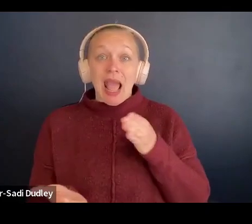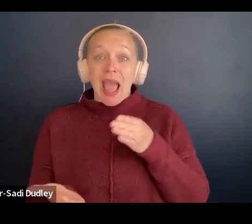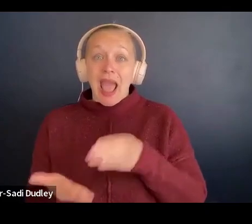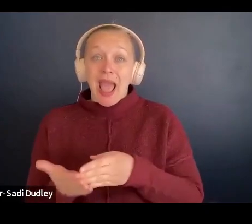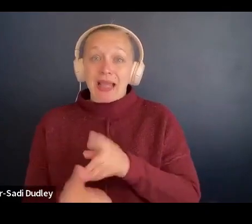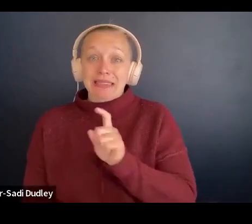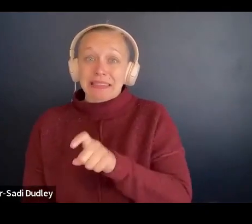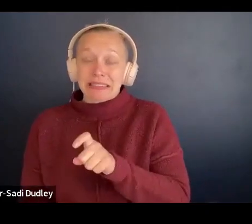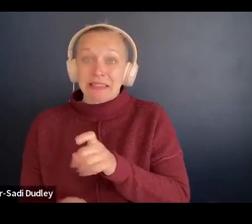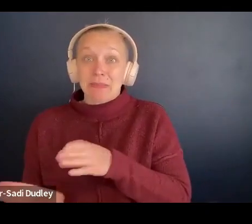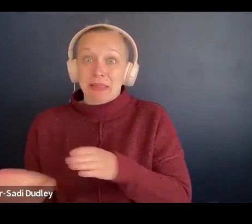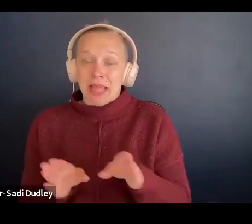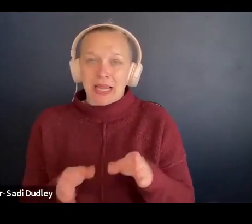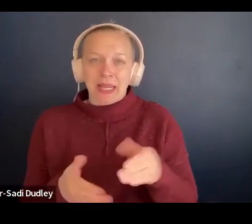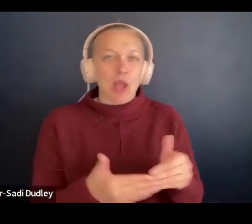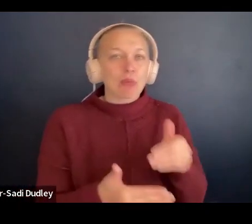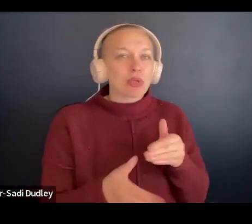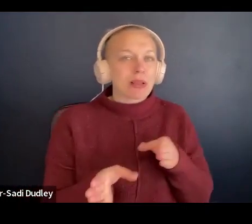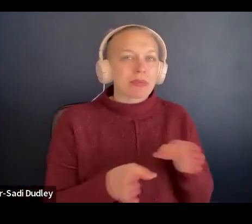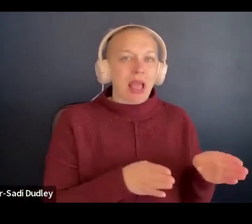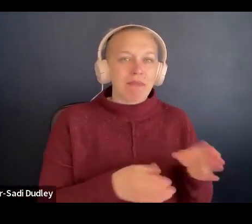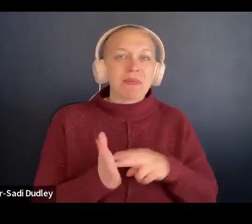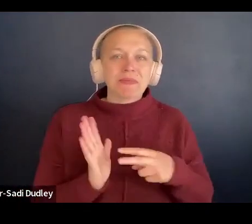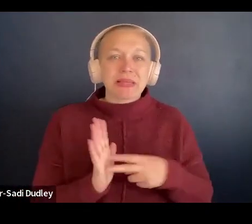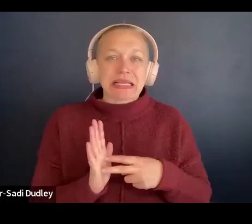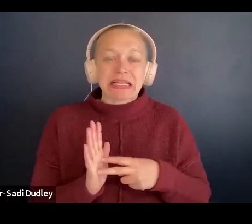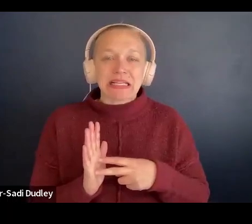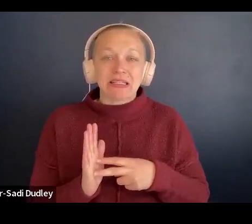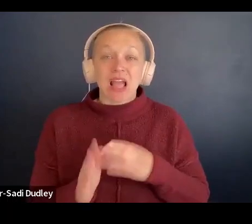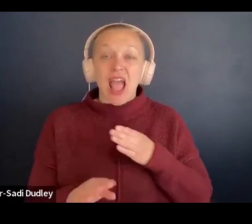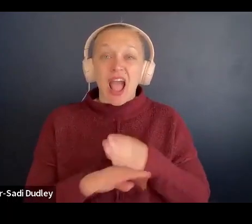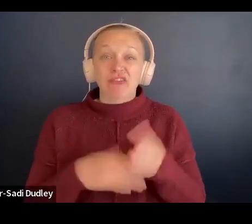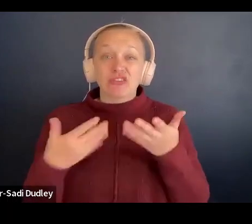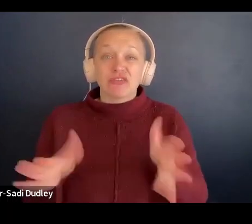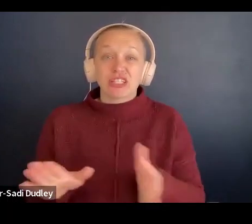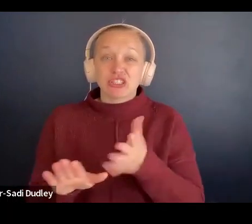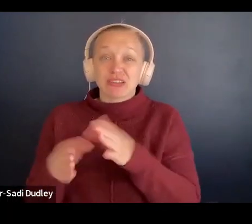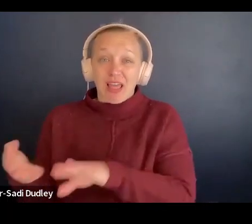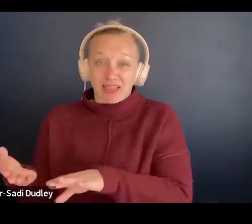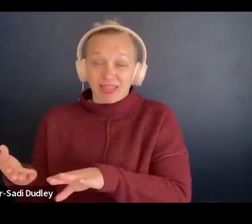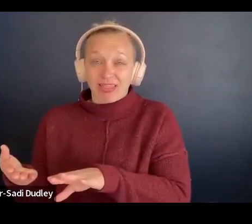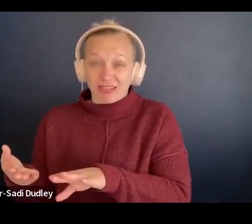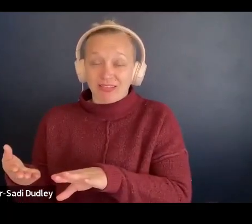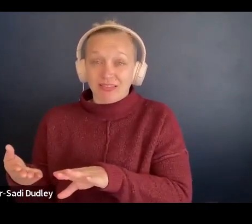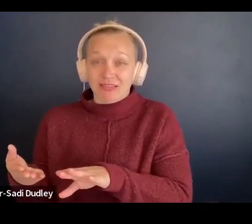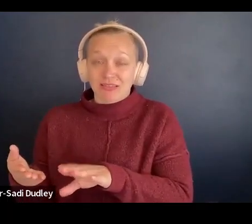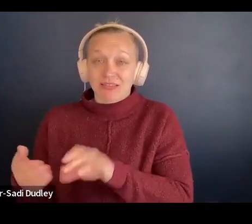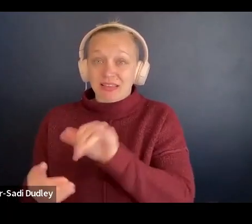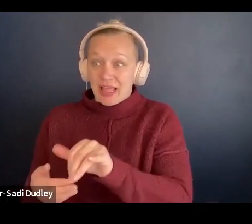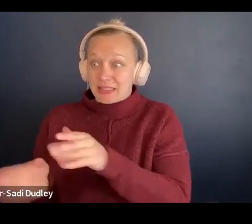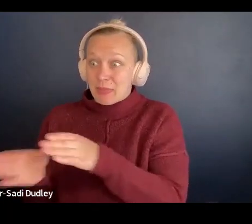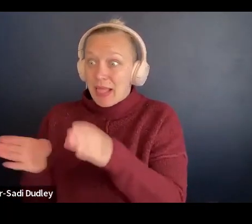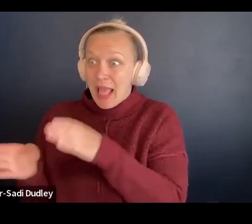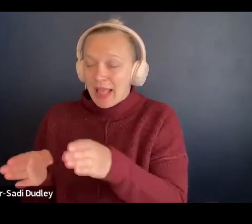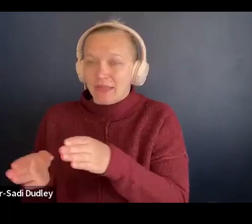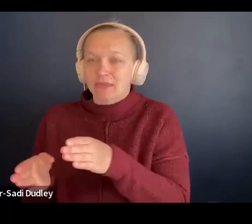pre-planning a funeral. At-need planning occurs after the death has taken place, and pre-planning is done